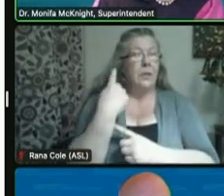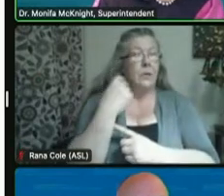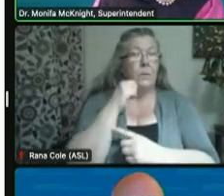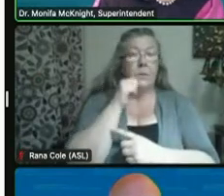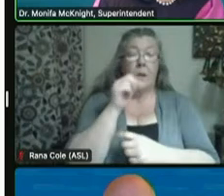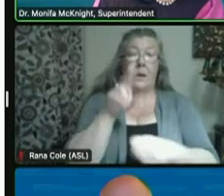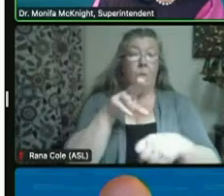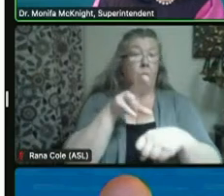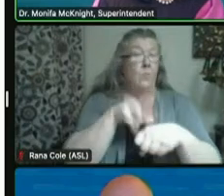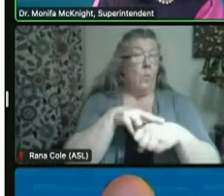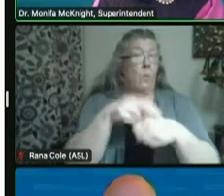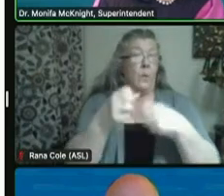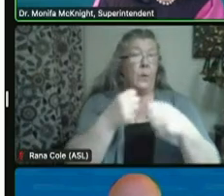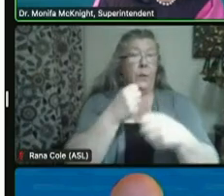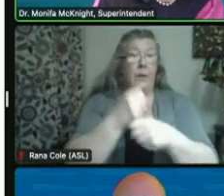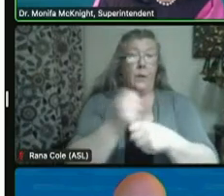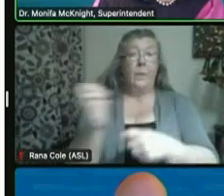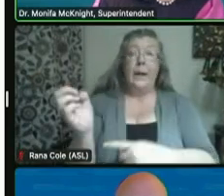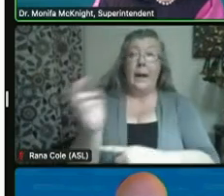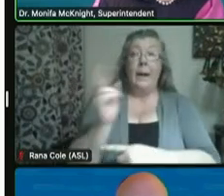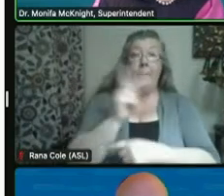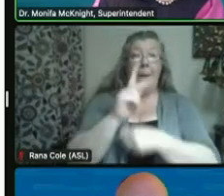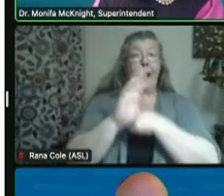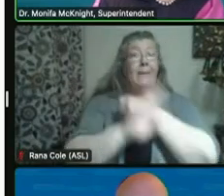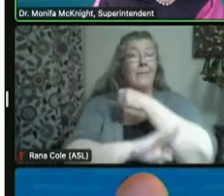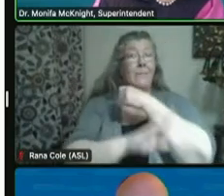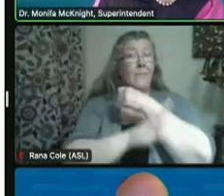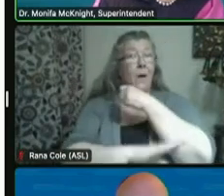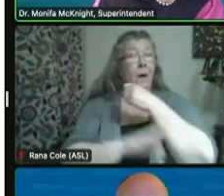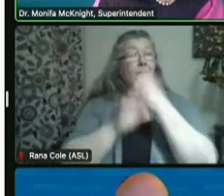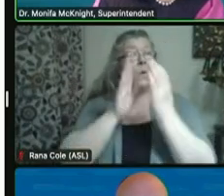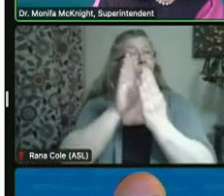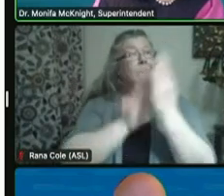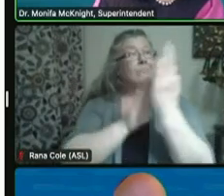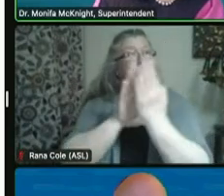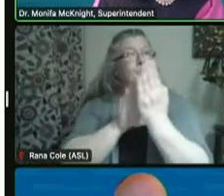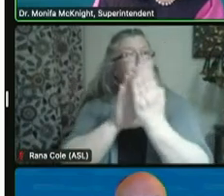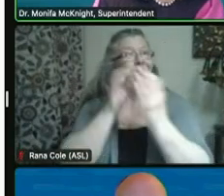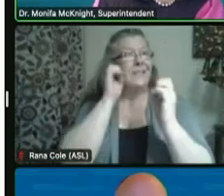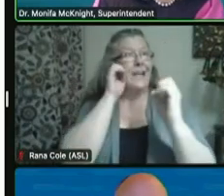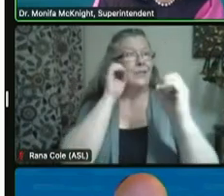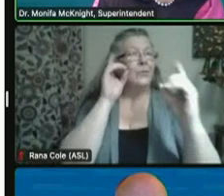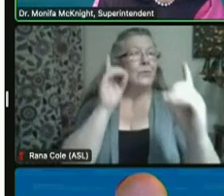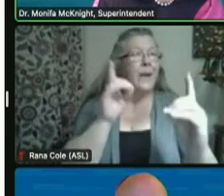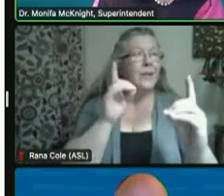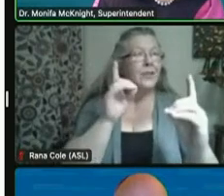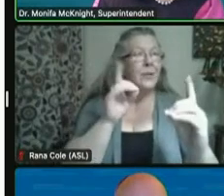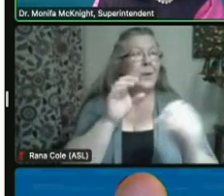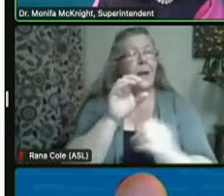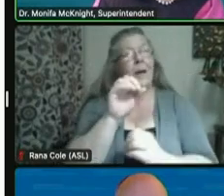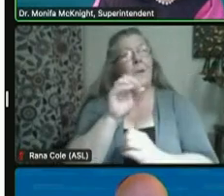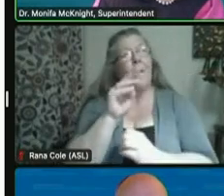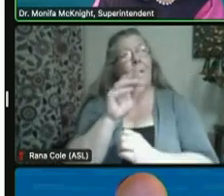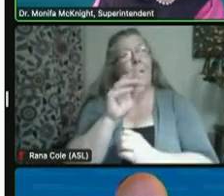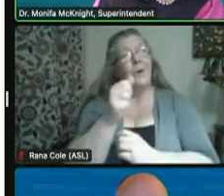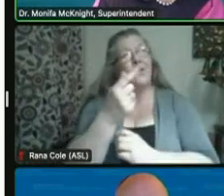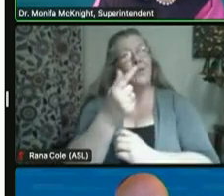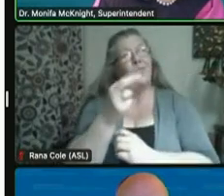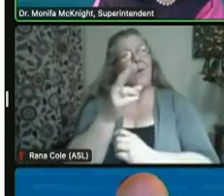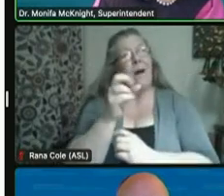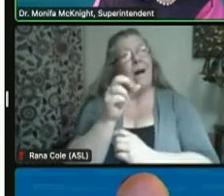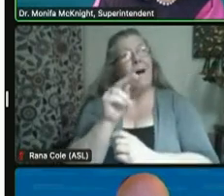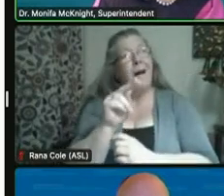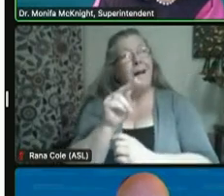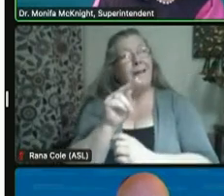students back in the fall for an in-person experience, you know, of course we were experiencing Omicron and a number of other factors that made it not